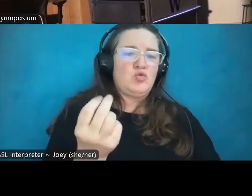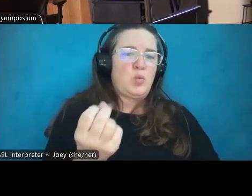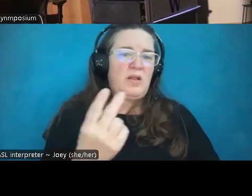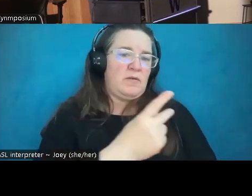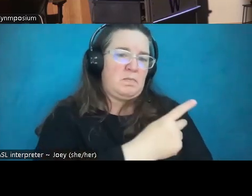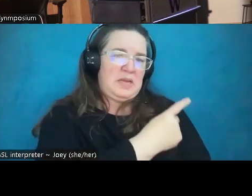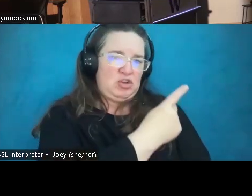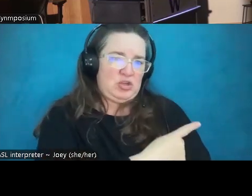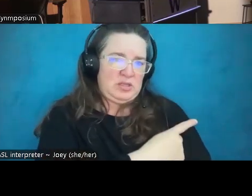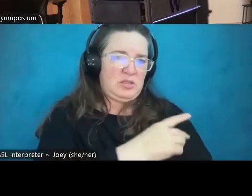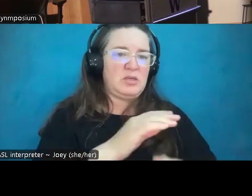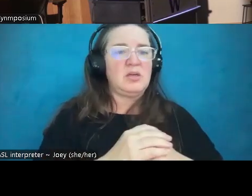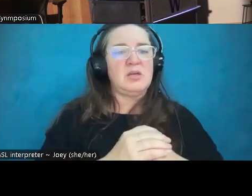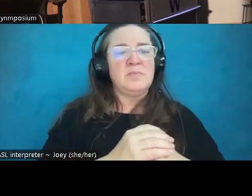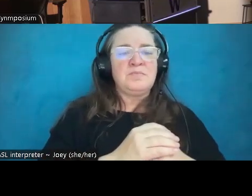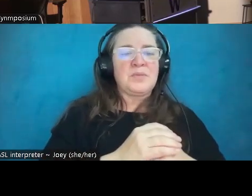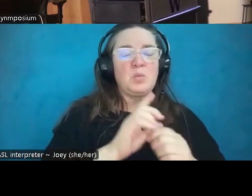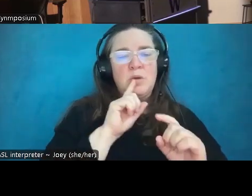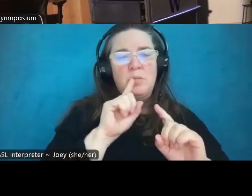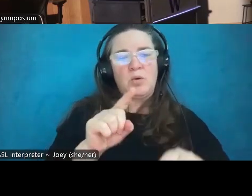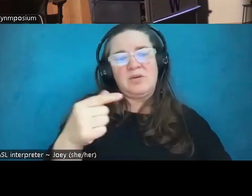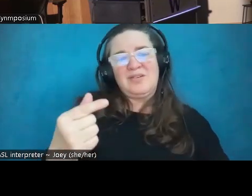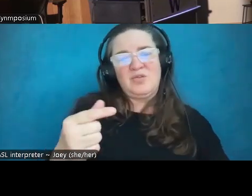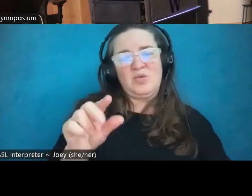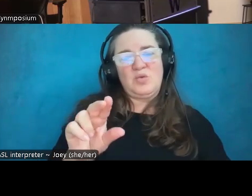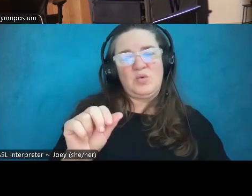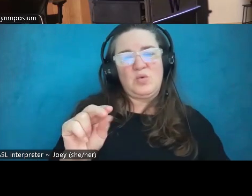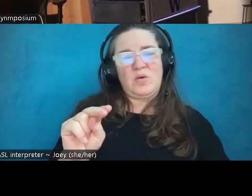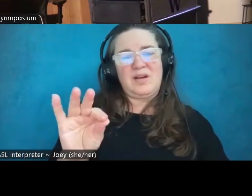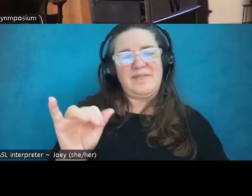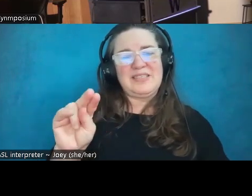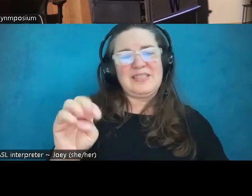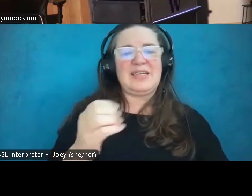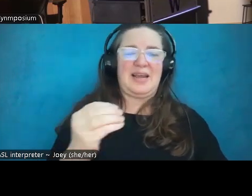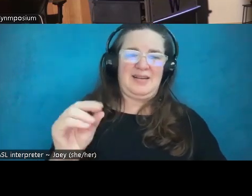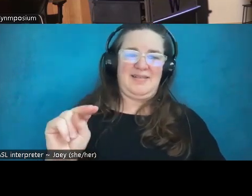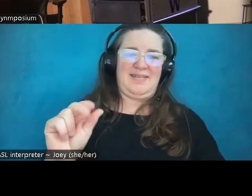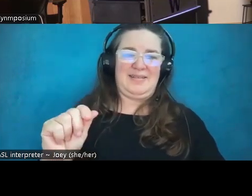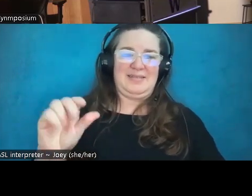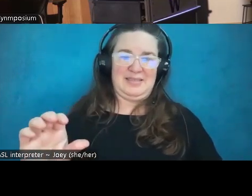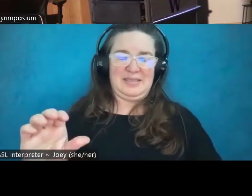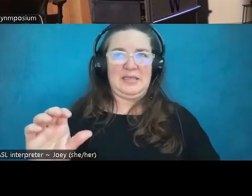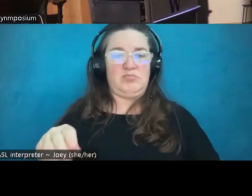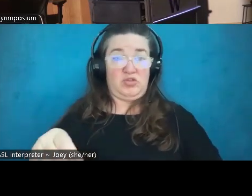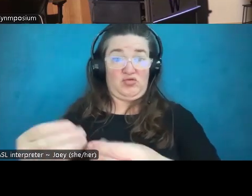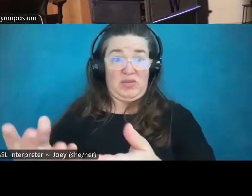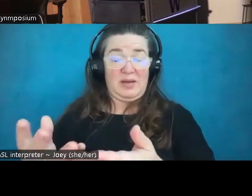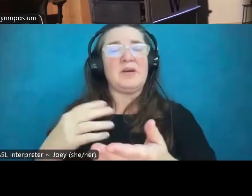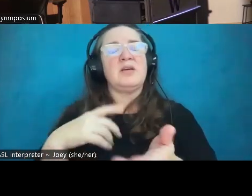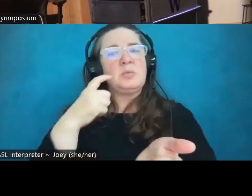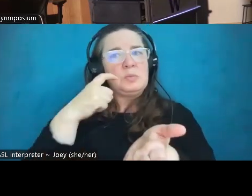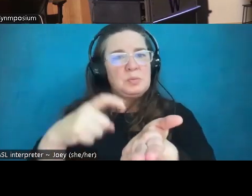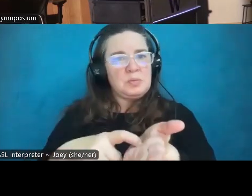did a chart review with no formal outcomes, just kind of looking at did the patient seem to get better. 4 of them